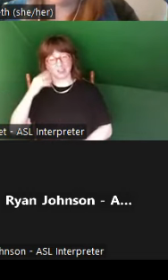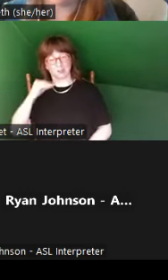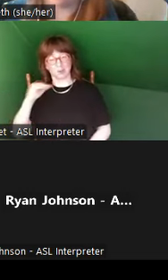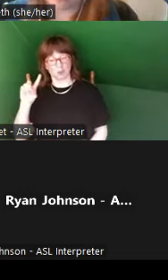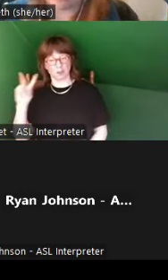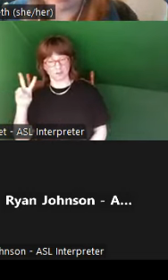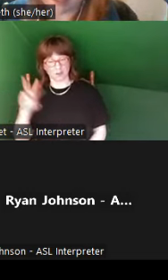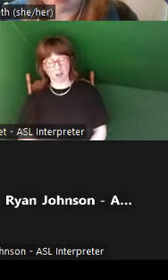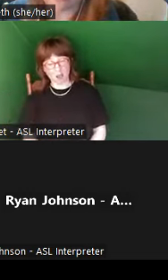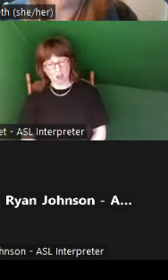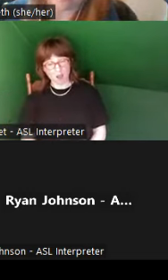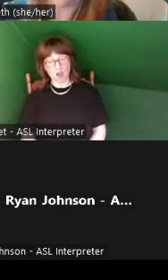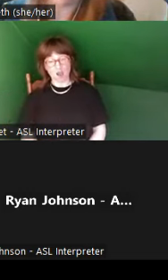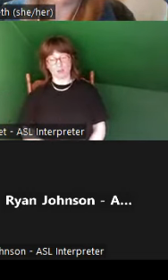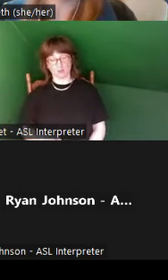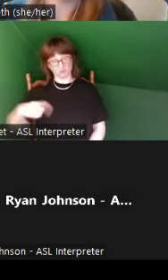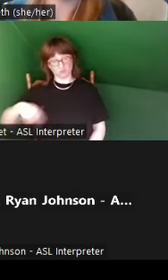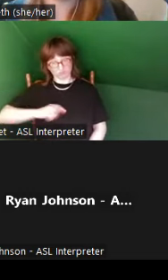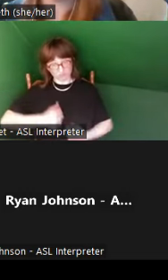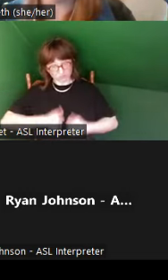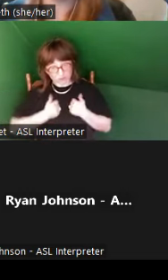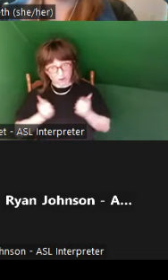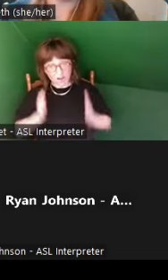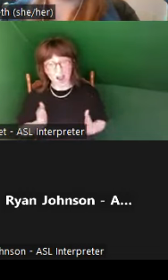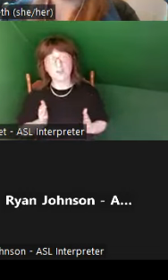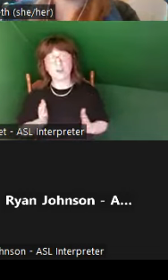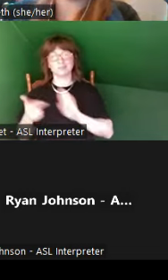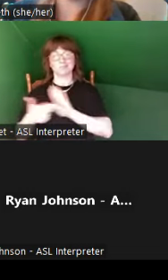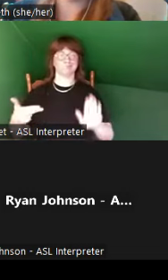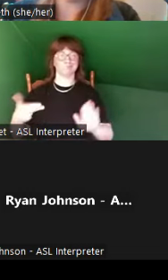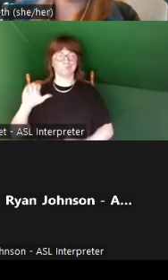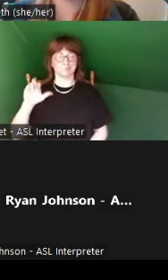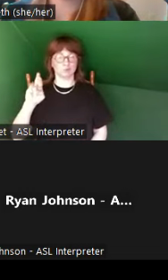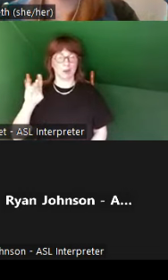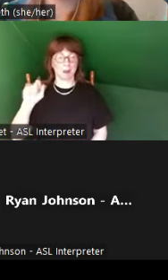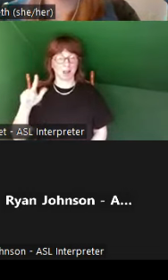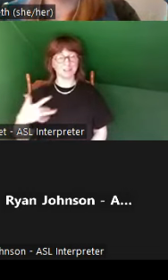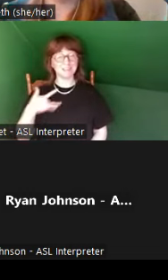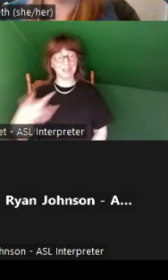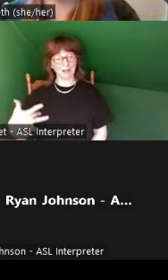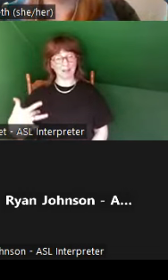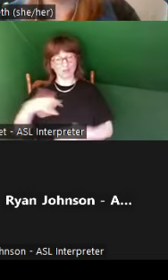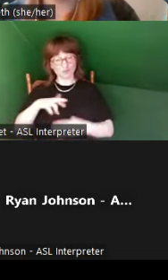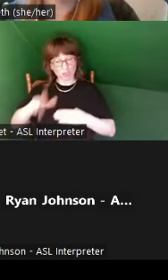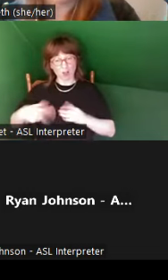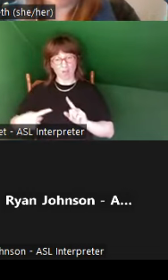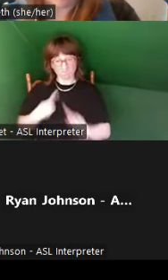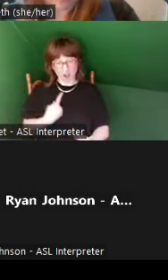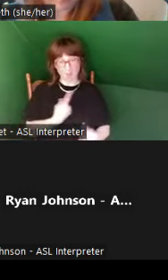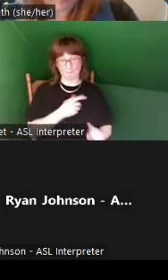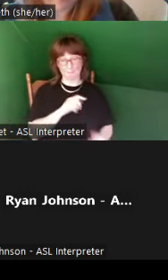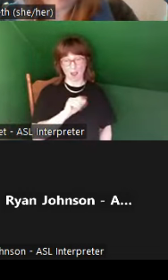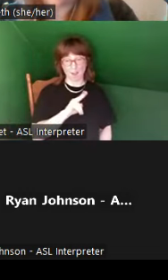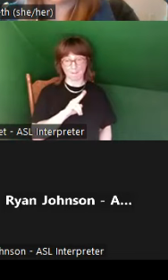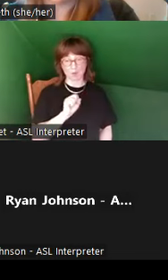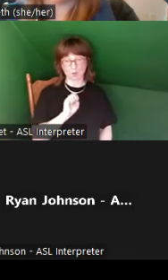in this country are victim survivors who have been criminalized, often directly as a result of their abuse. And there are lots